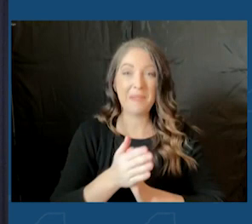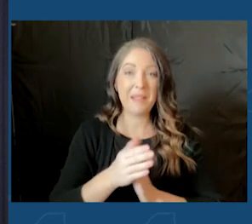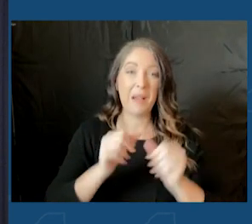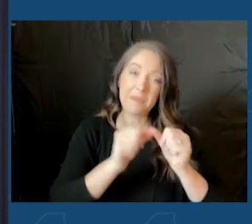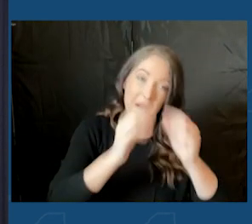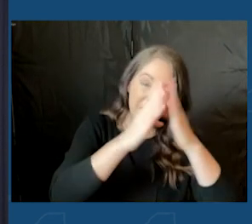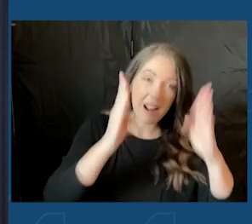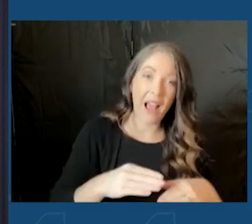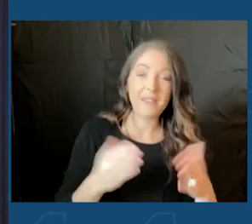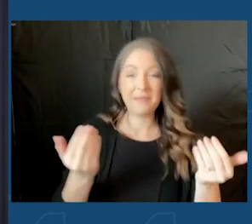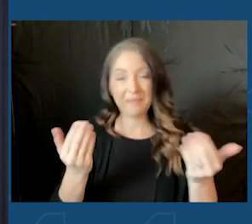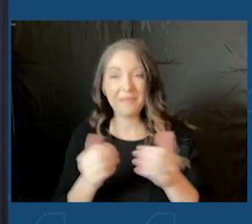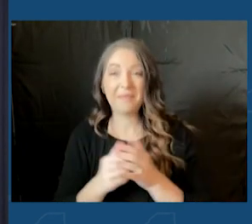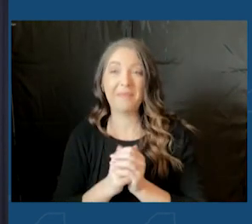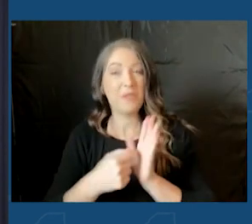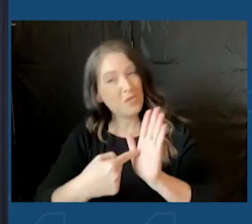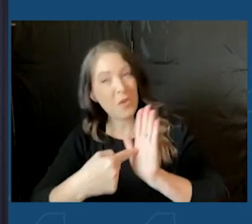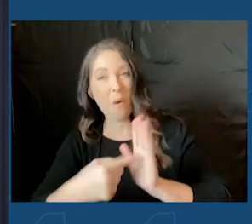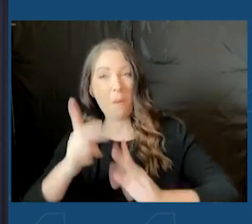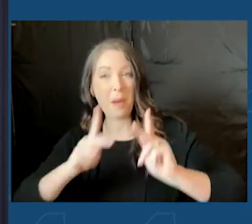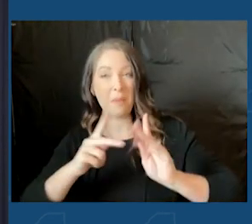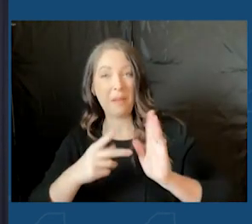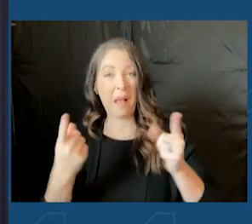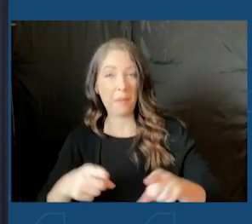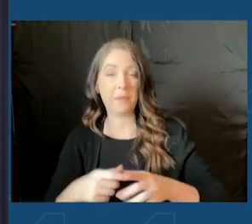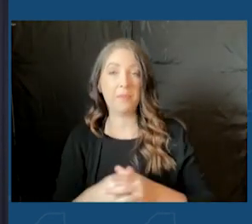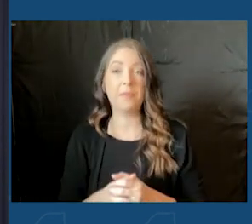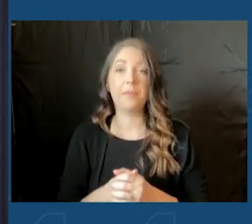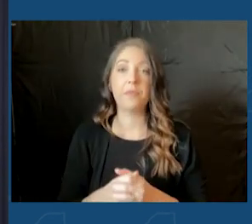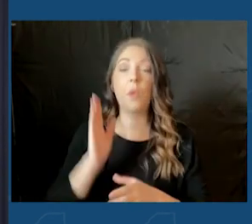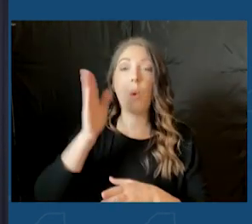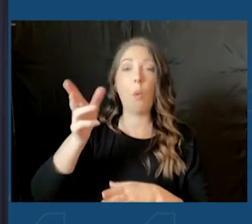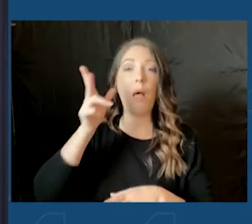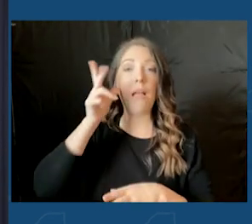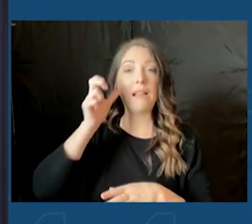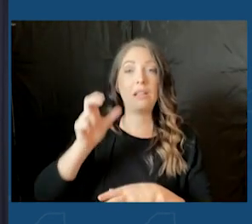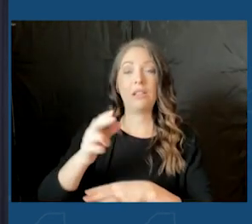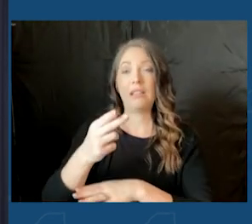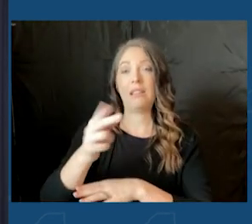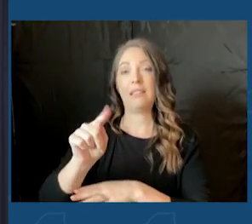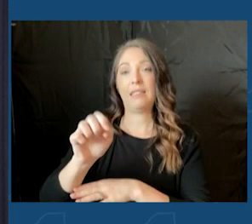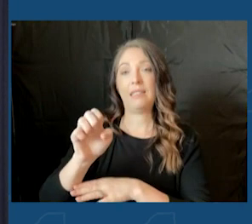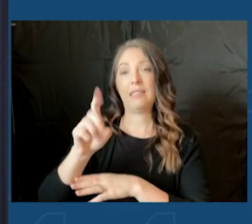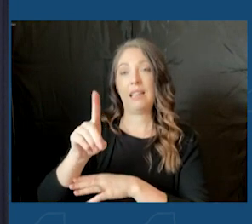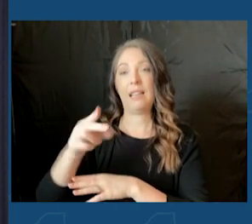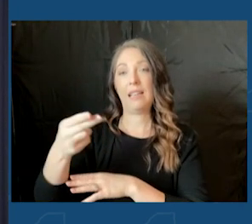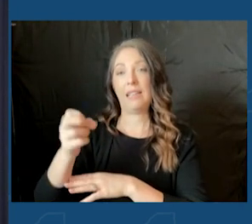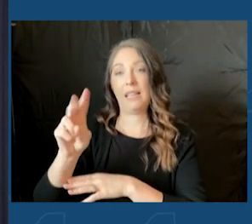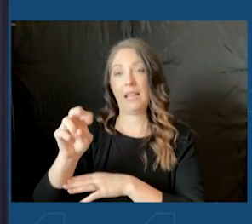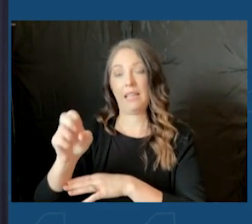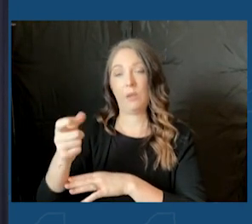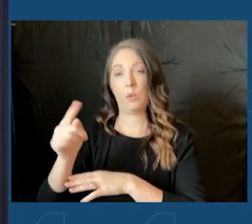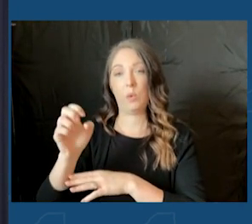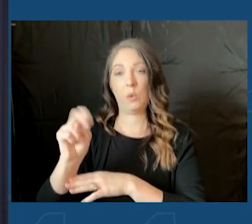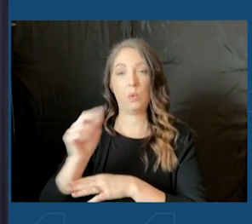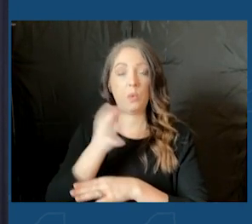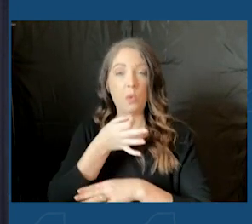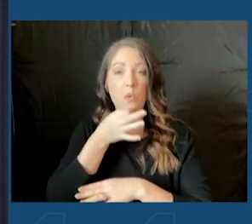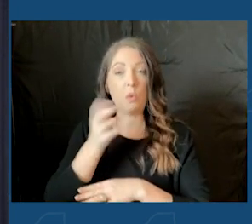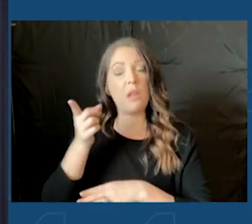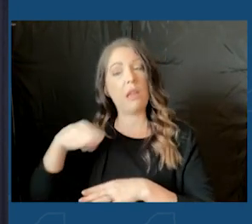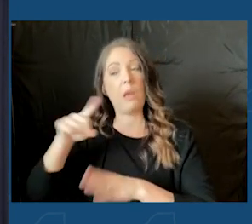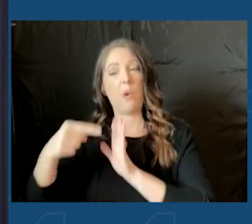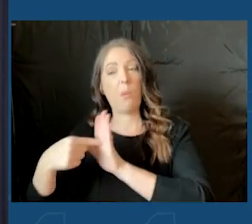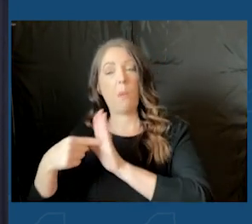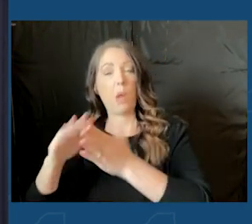possible to demonstrate this. We're going to hear from Ted Hout in a moment, I think, as a representative of you know, that whole community.